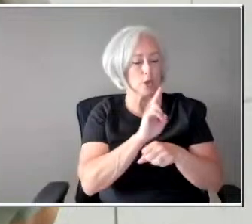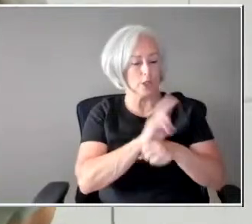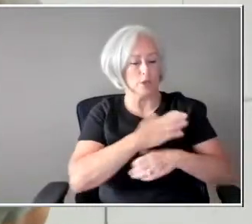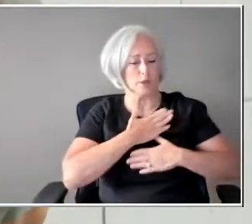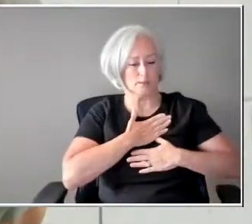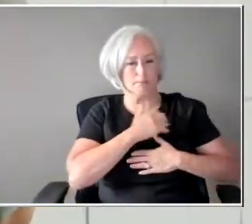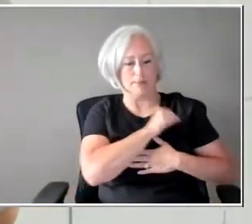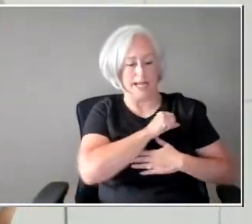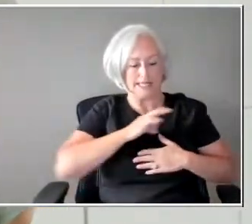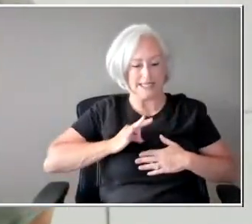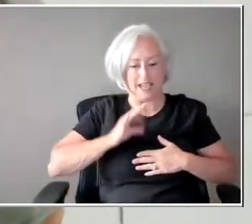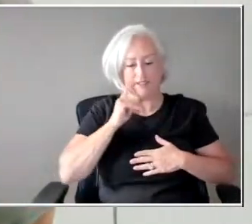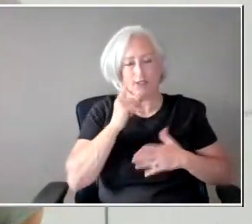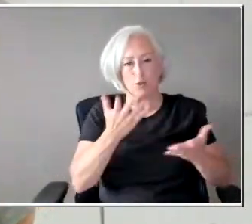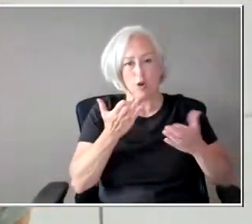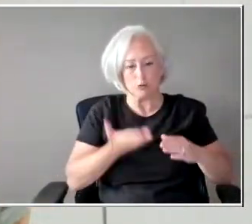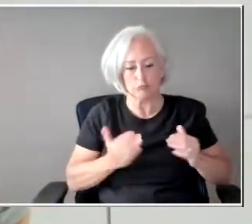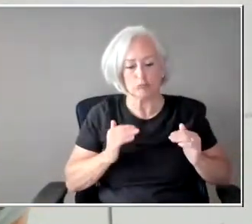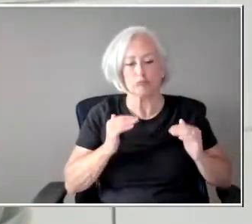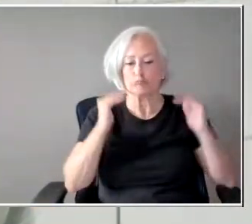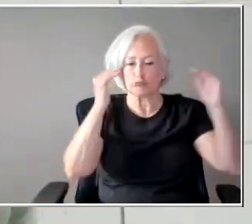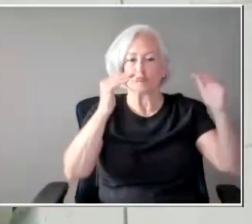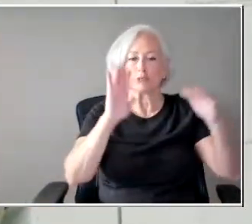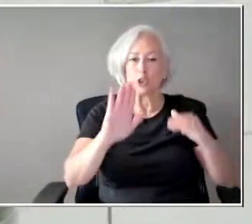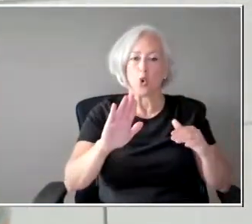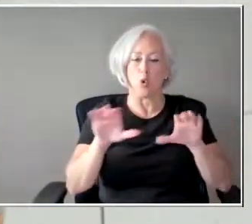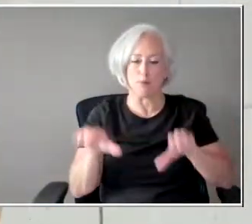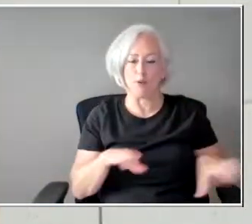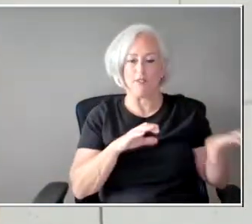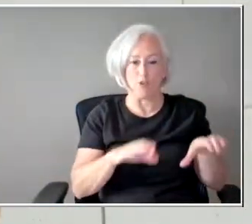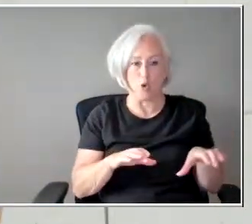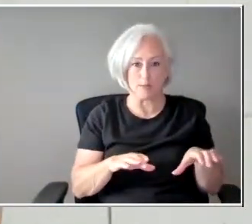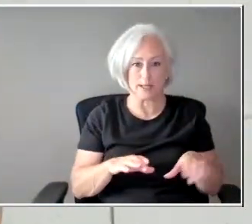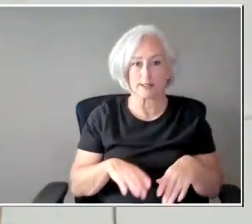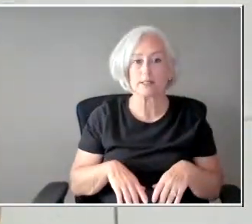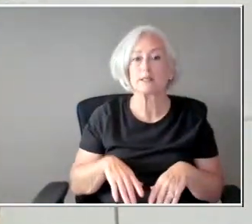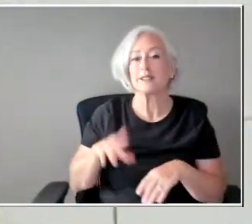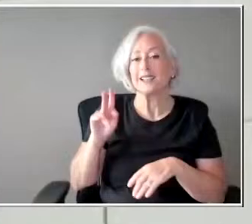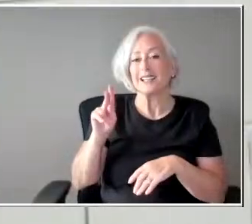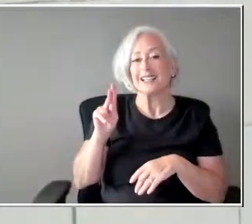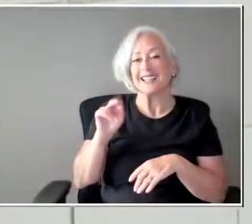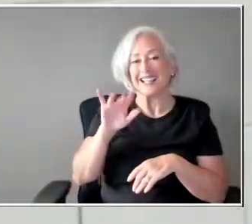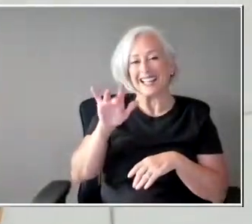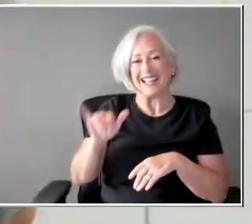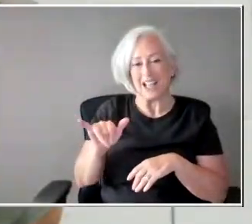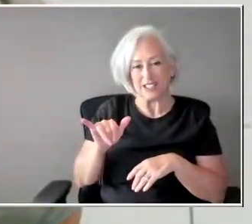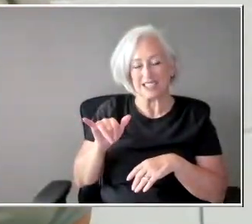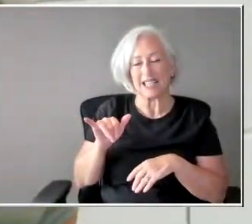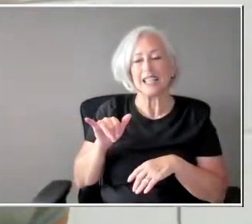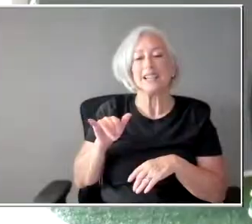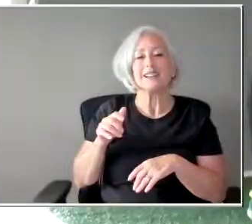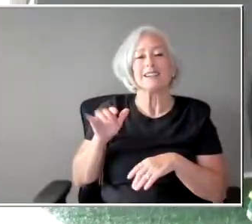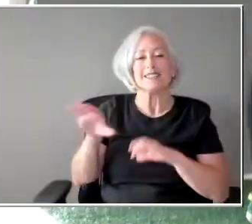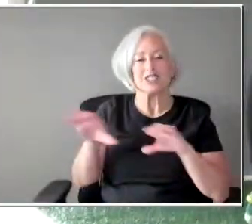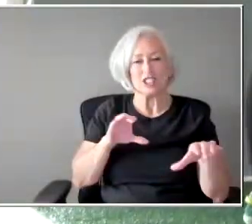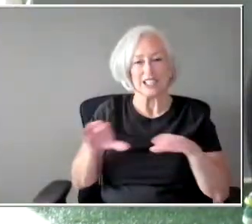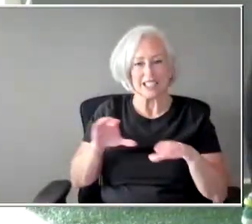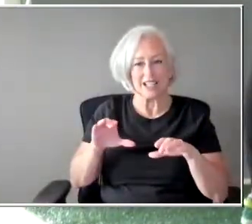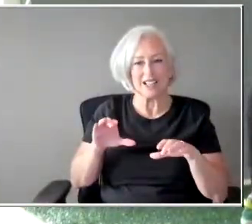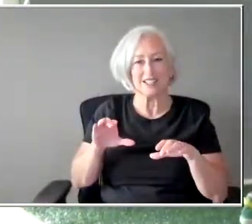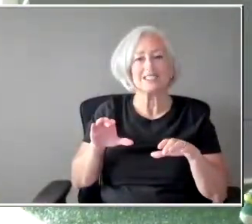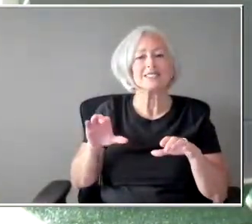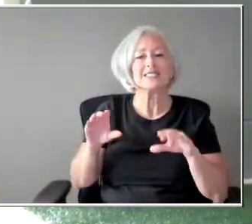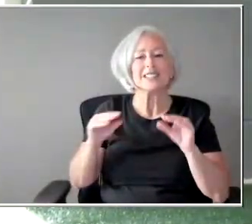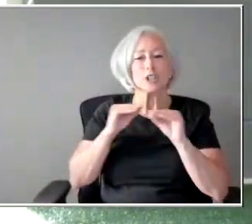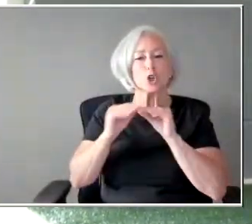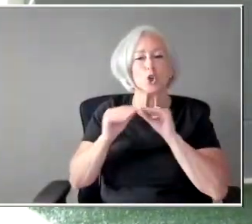performance. And then from that point, corrective exercise, I'll let Kelsey talk about the corrective exercise and fitness portion. Corrective